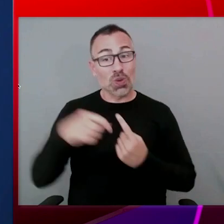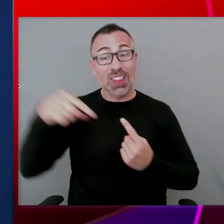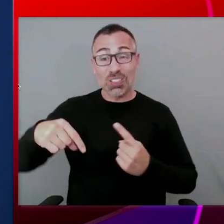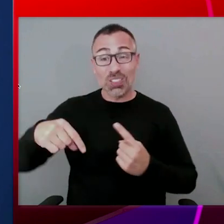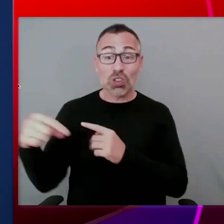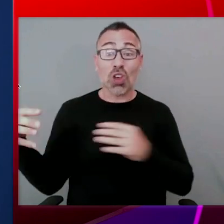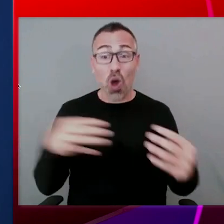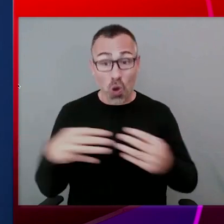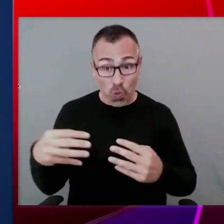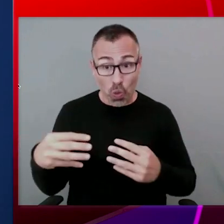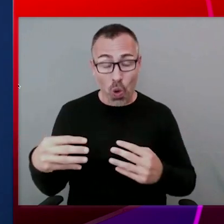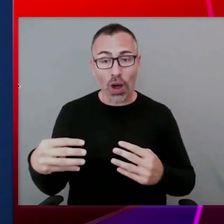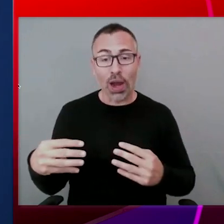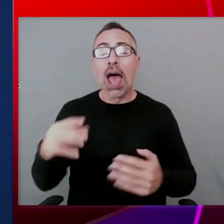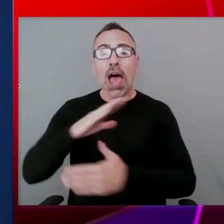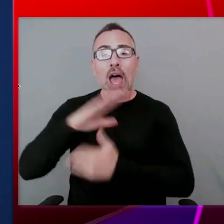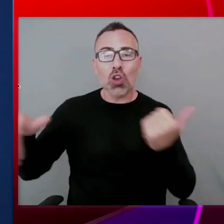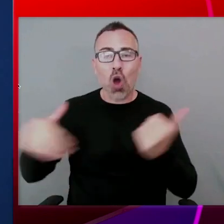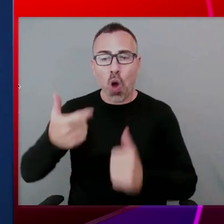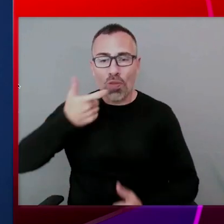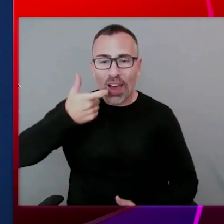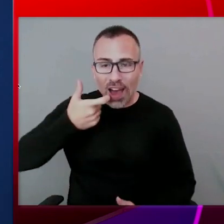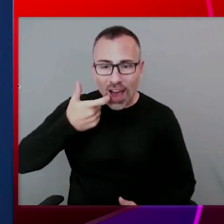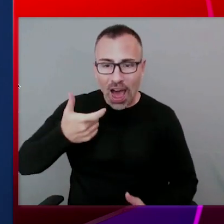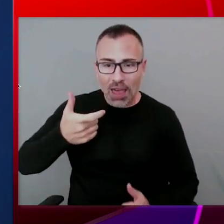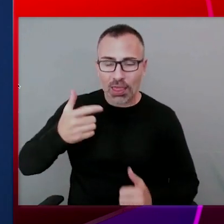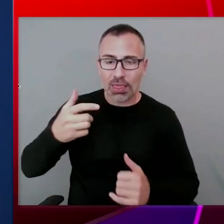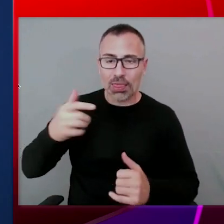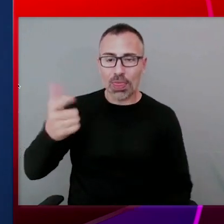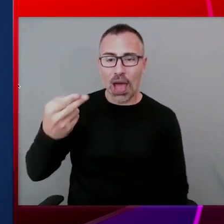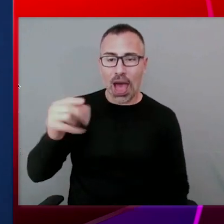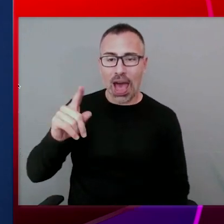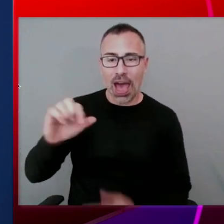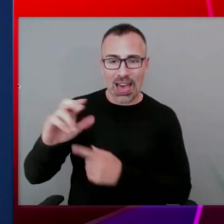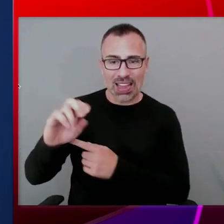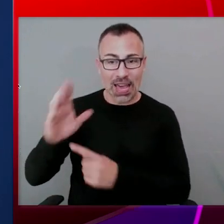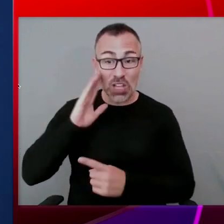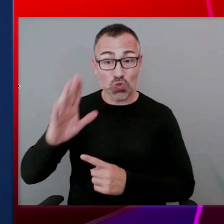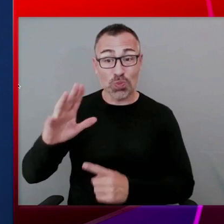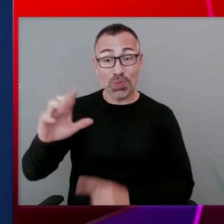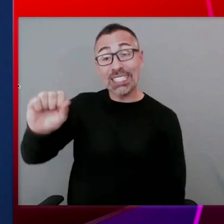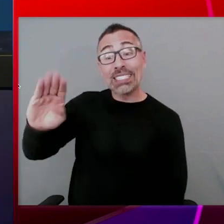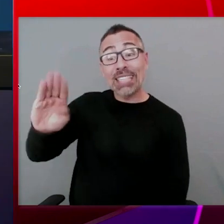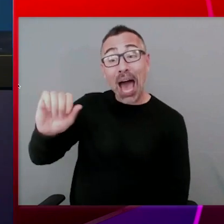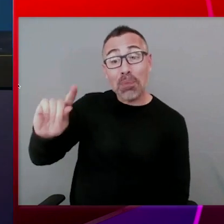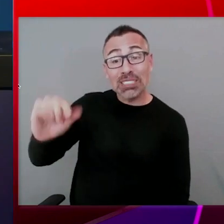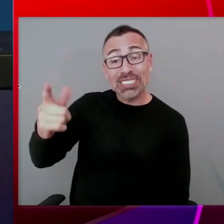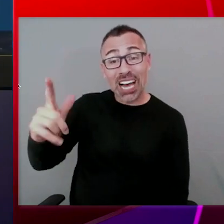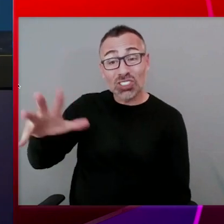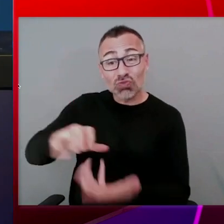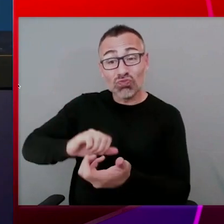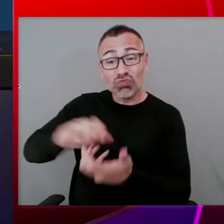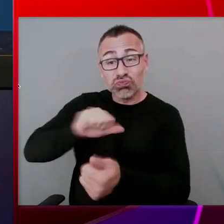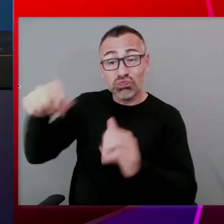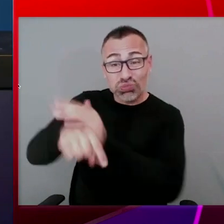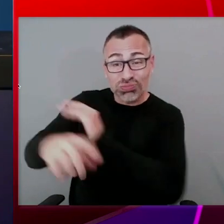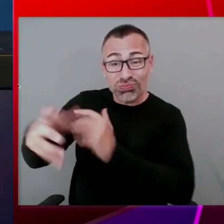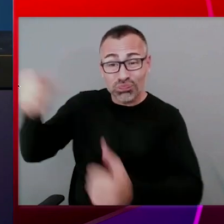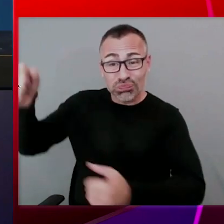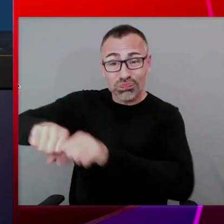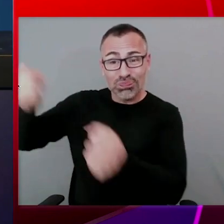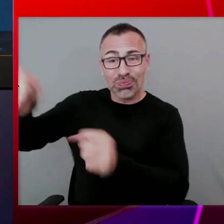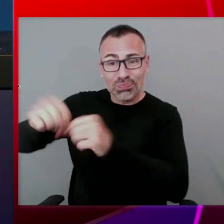all the hotlines. Yeah. So, we had to keep changing out the numbers. It was insane. Wow. Yeah, we